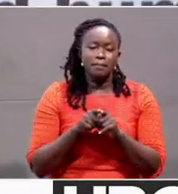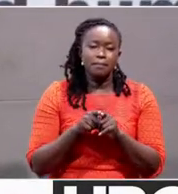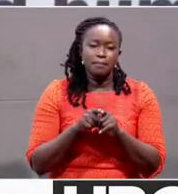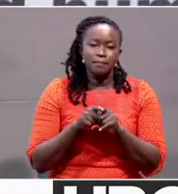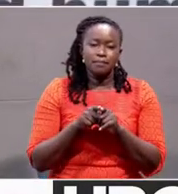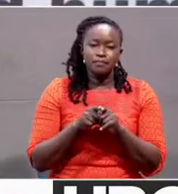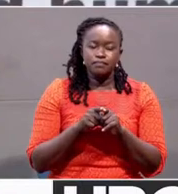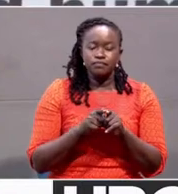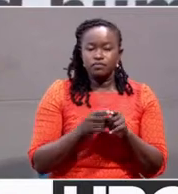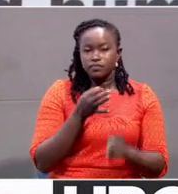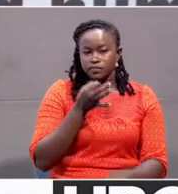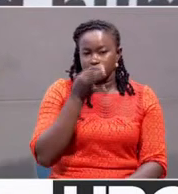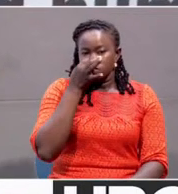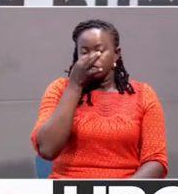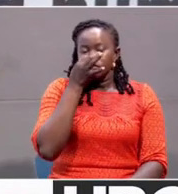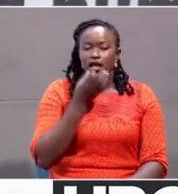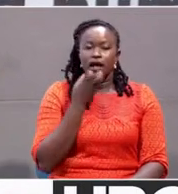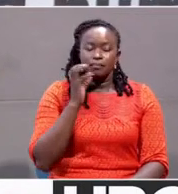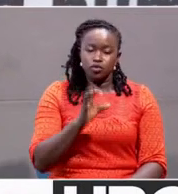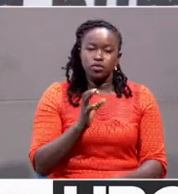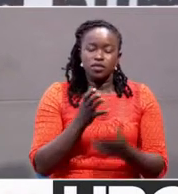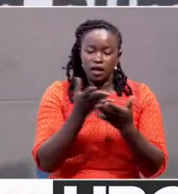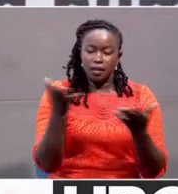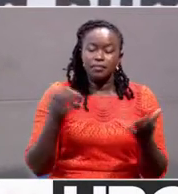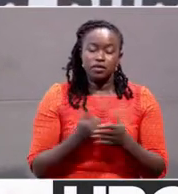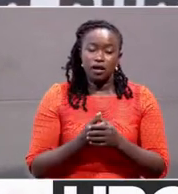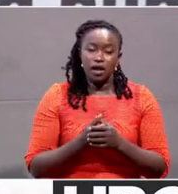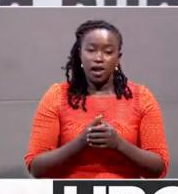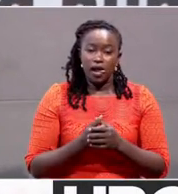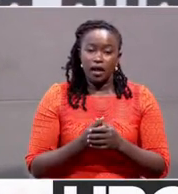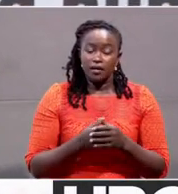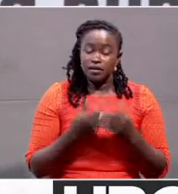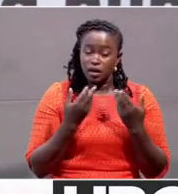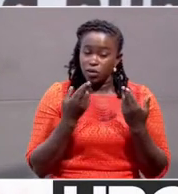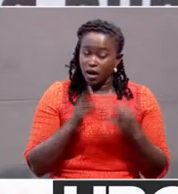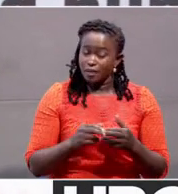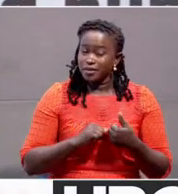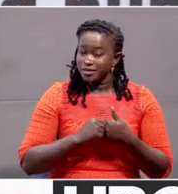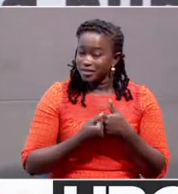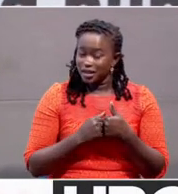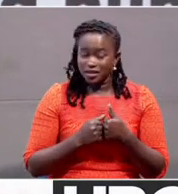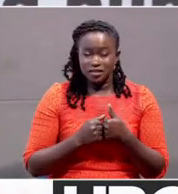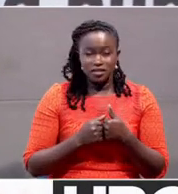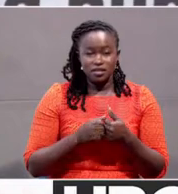District. We have had a challenge, especially during this pandemic of